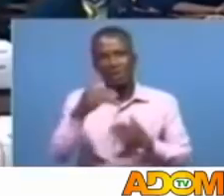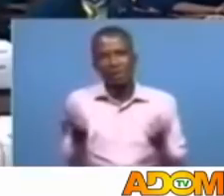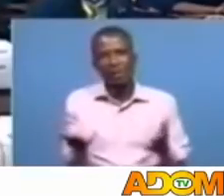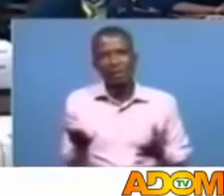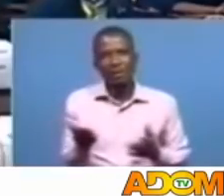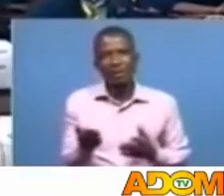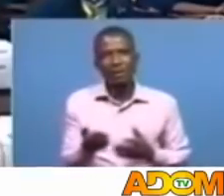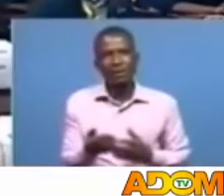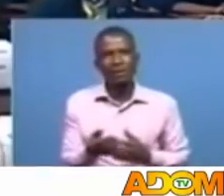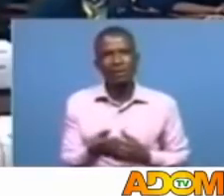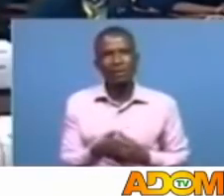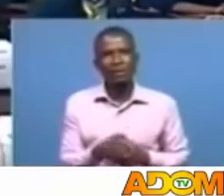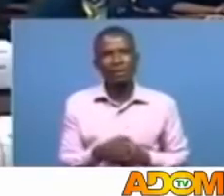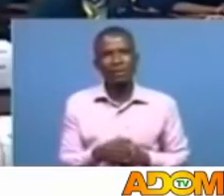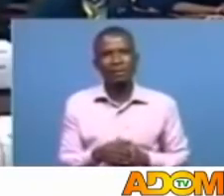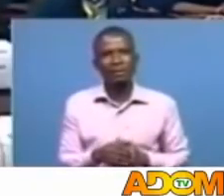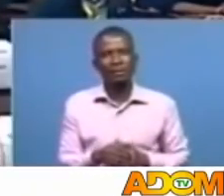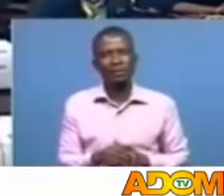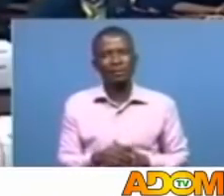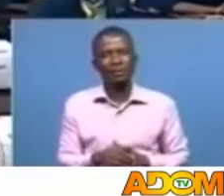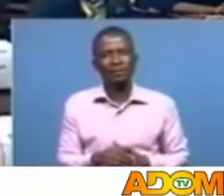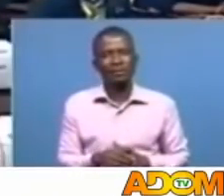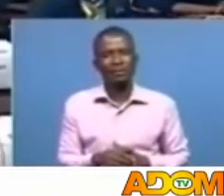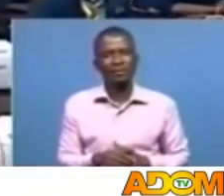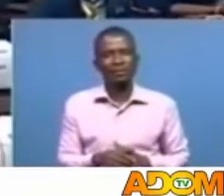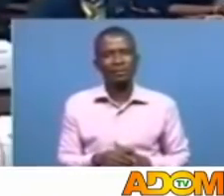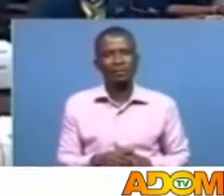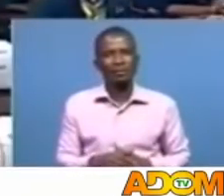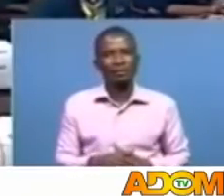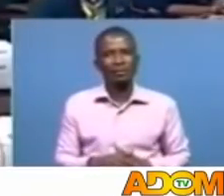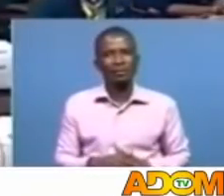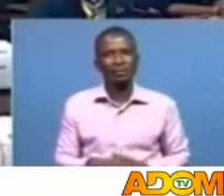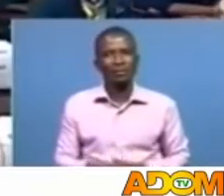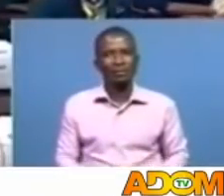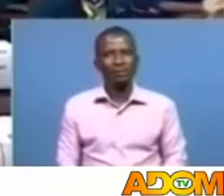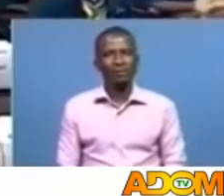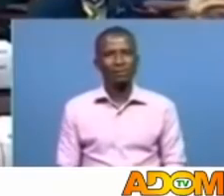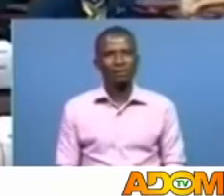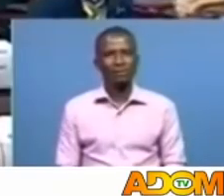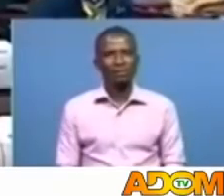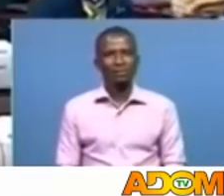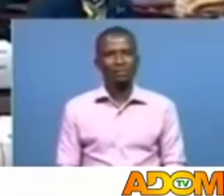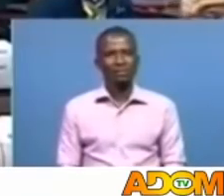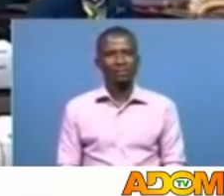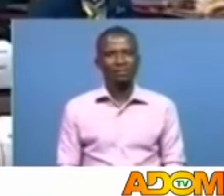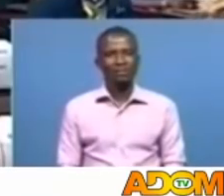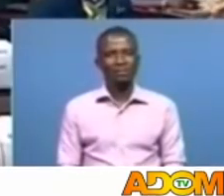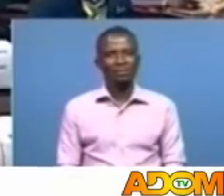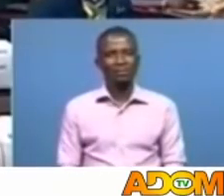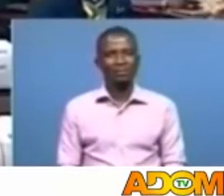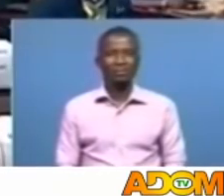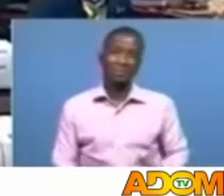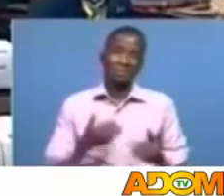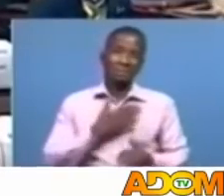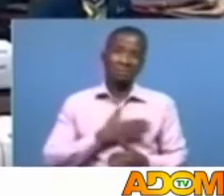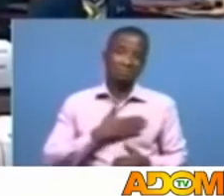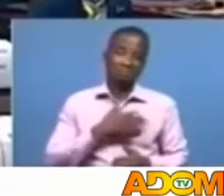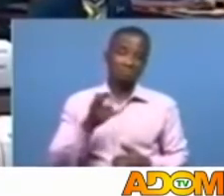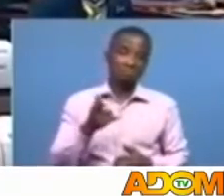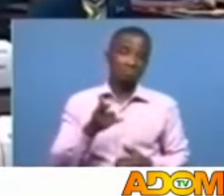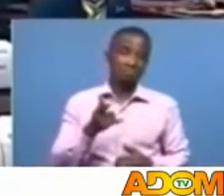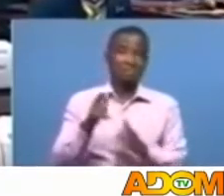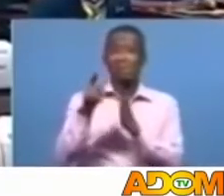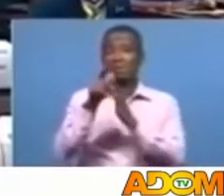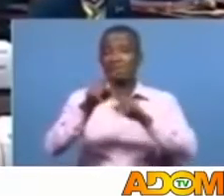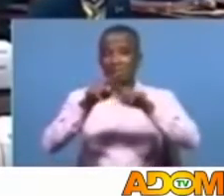testifying is concerned, as far as our indication that we are seeking to subpoena is concerned. And my lord, as a matter of